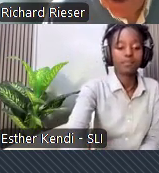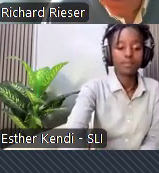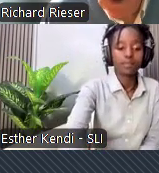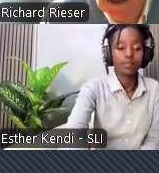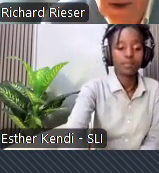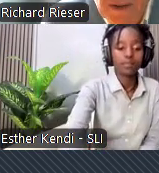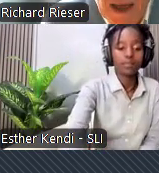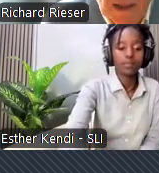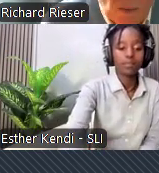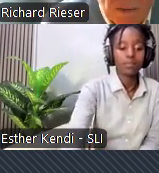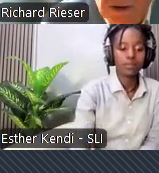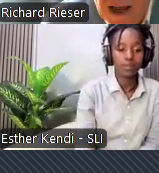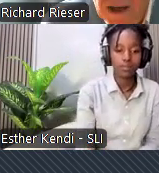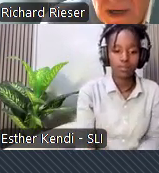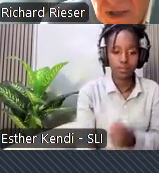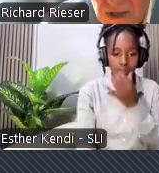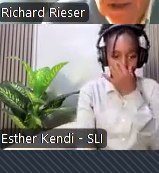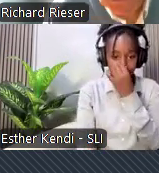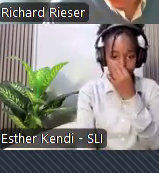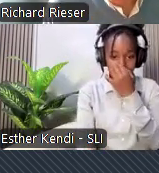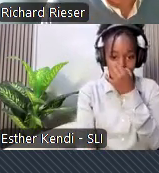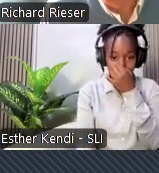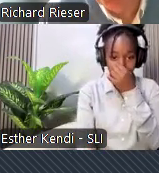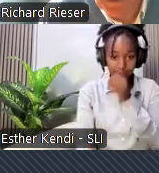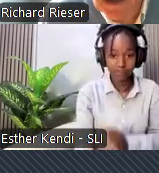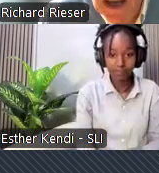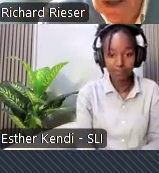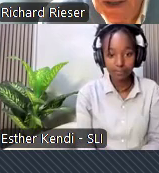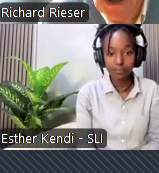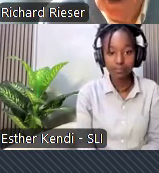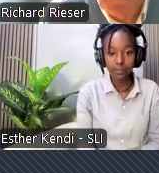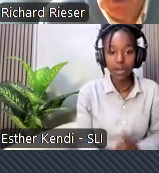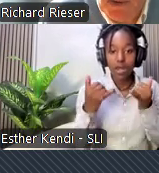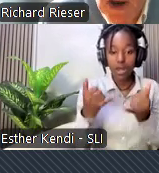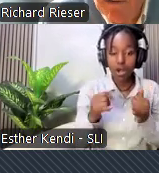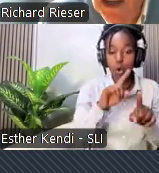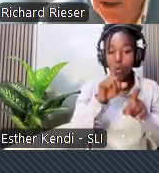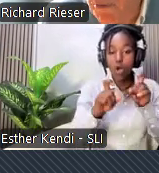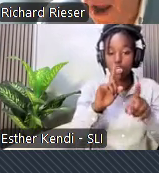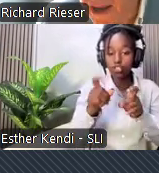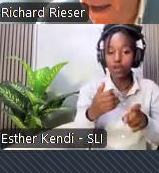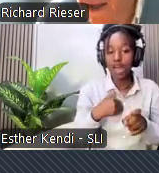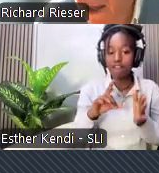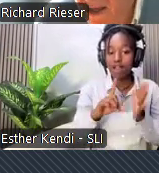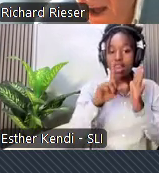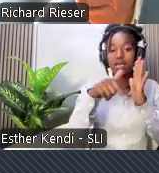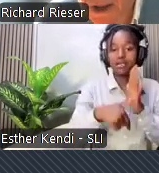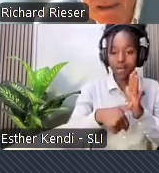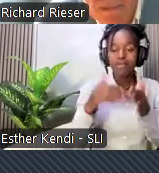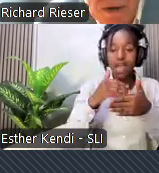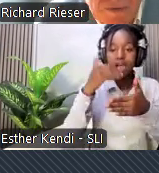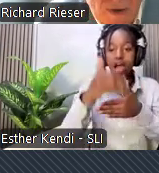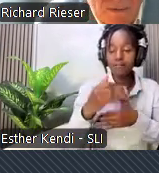I should say, while he's doing that we will take questions after these presentations, but we will have a little break